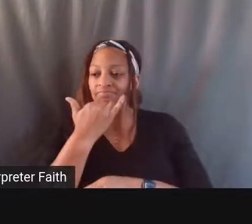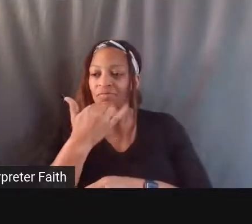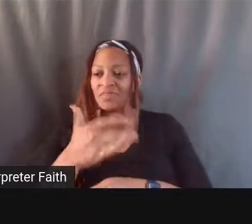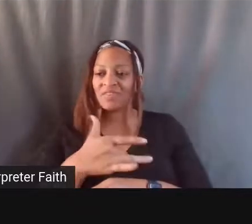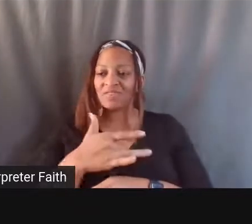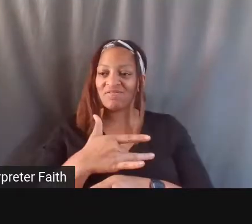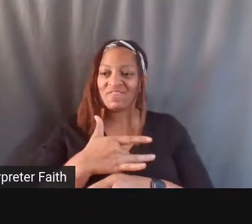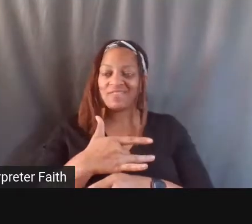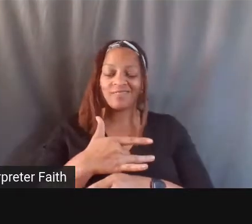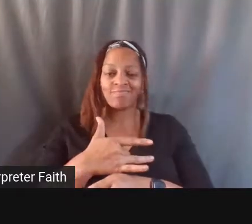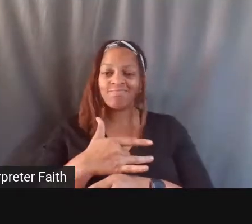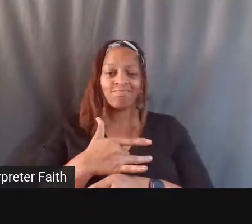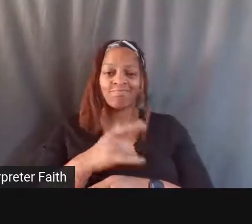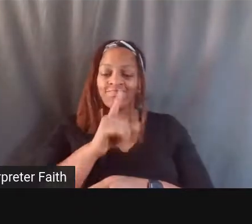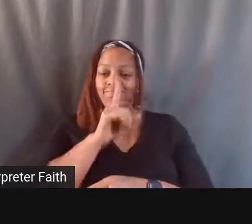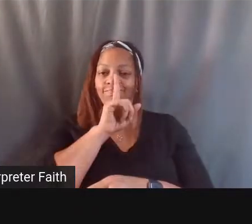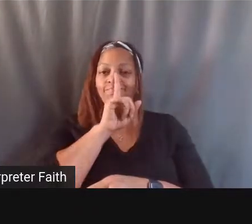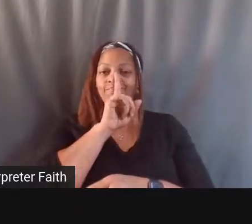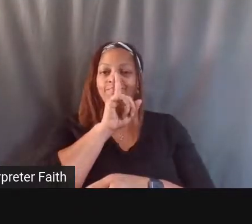Just notice.